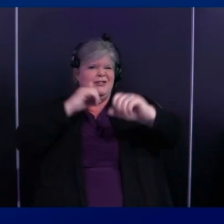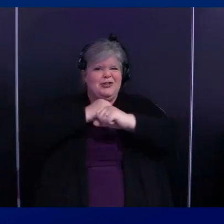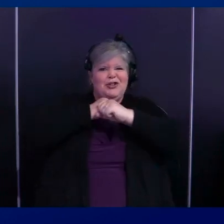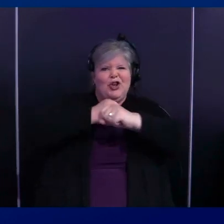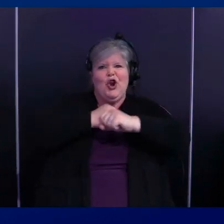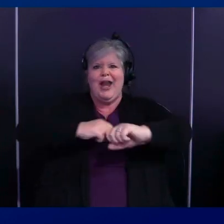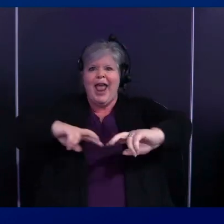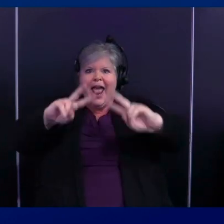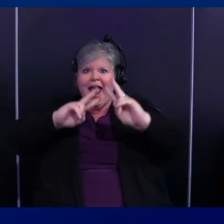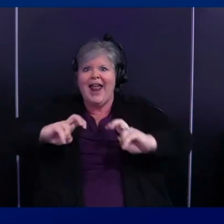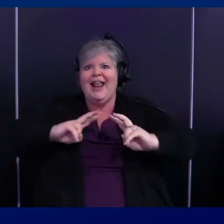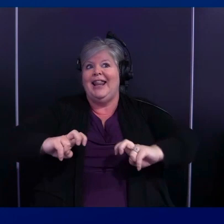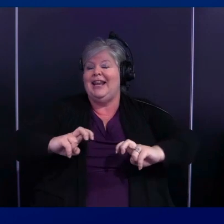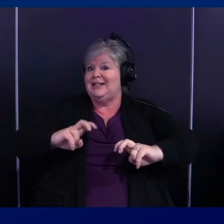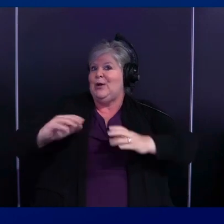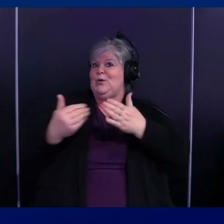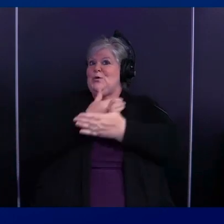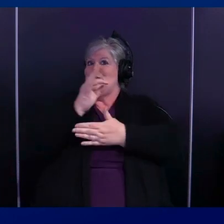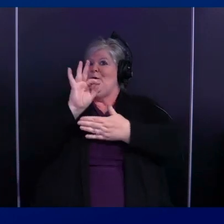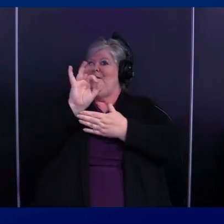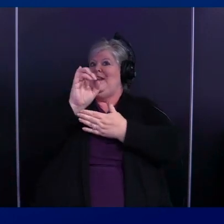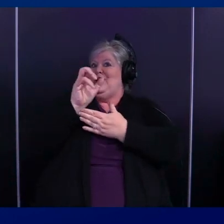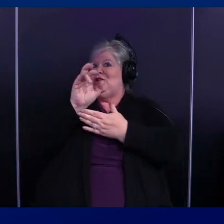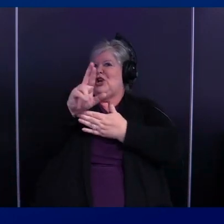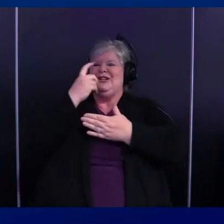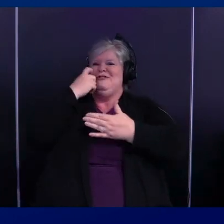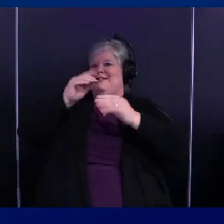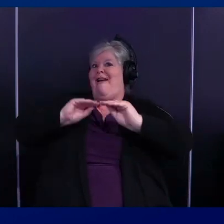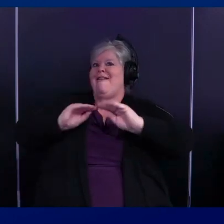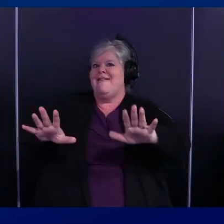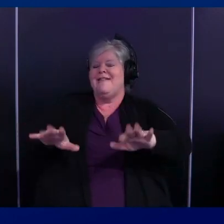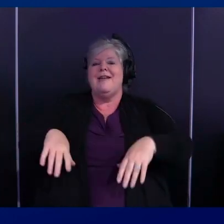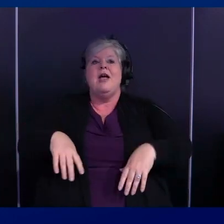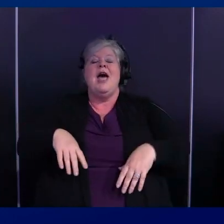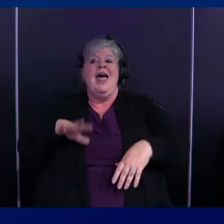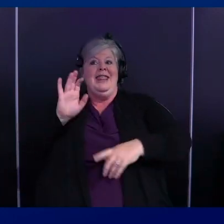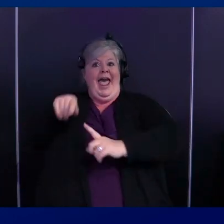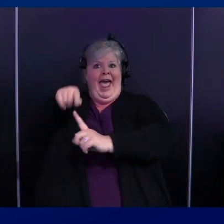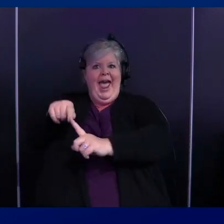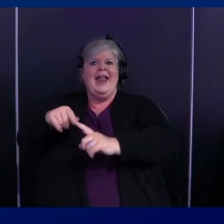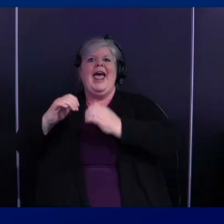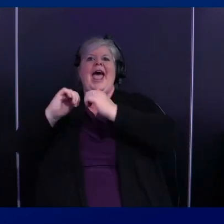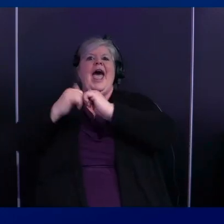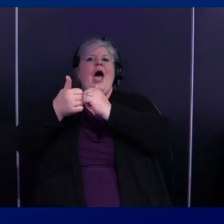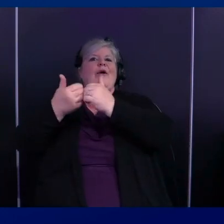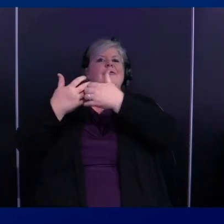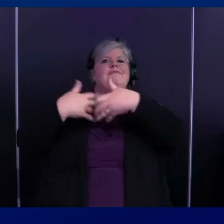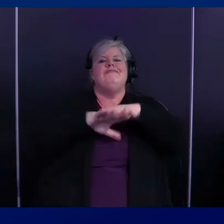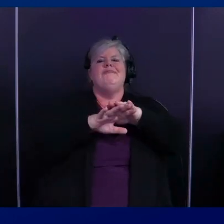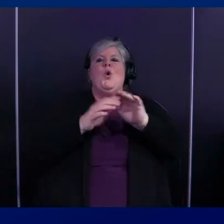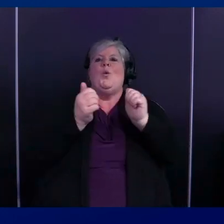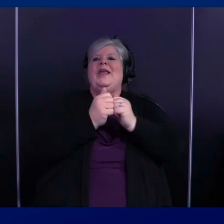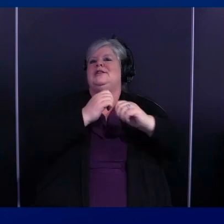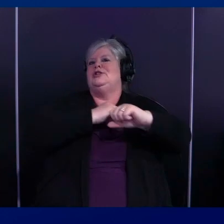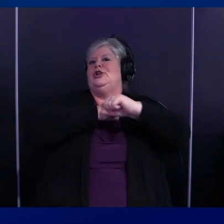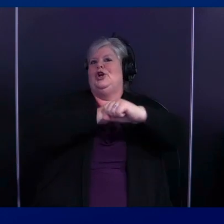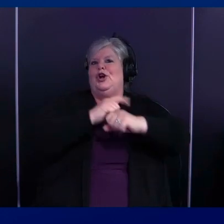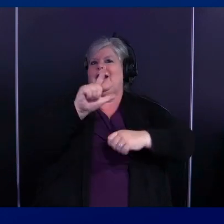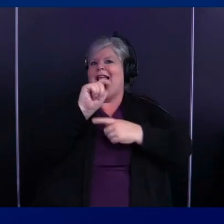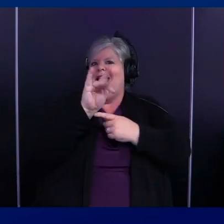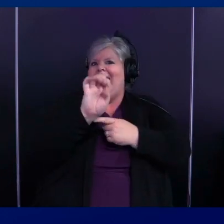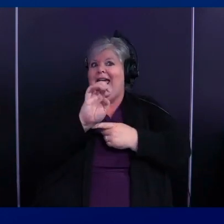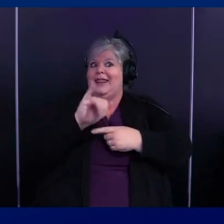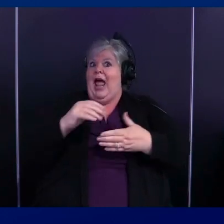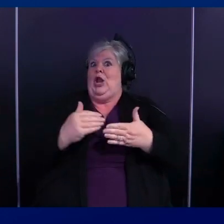that we've recently released, as well as how that interacts with Security Lake, one of our newest and really